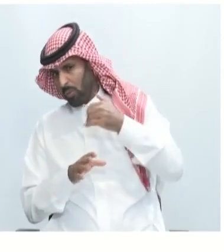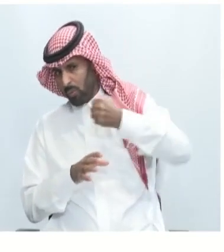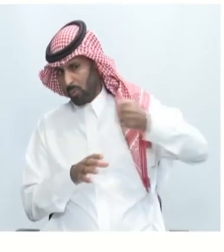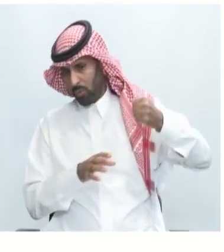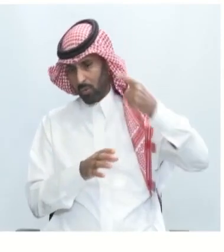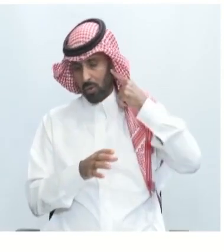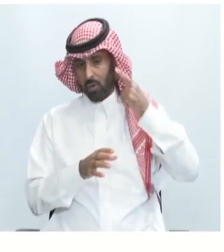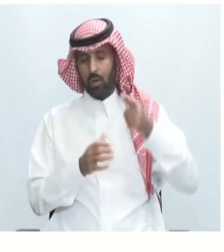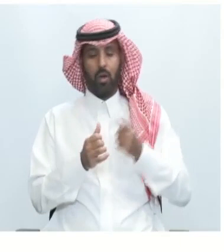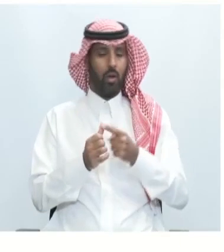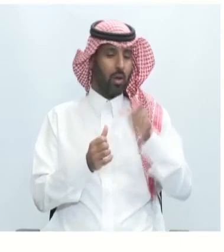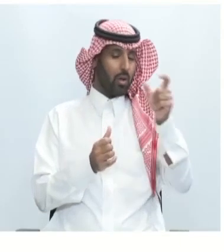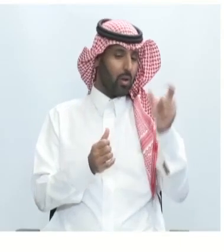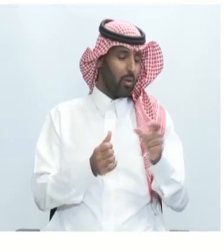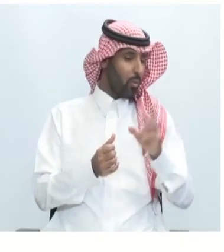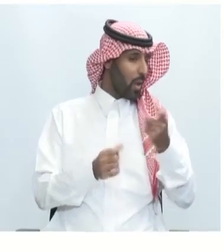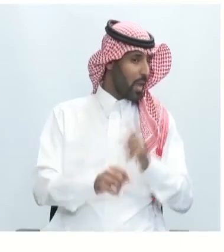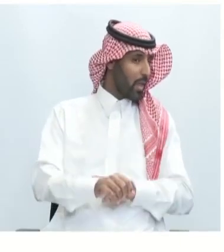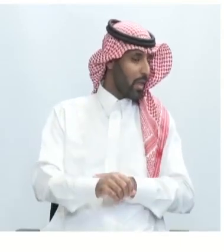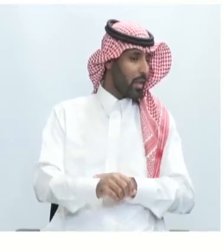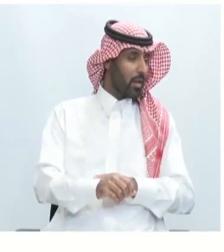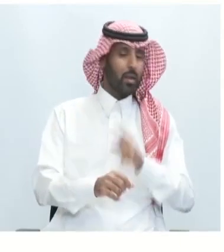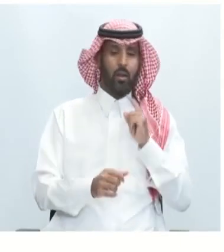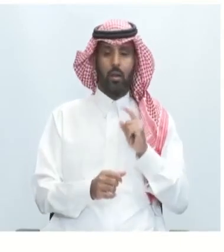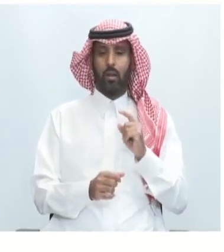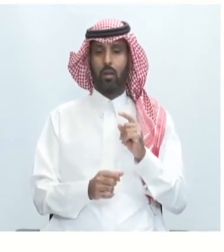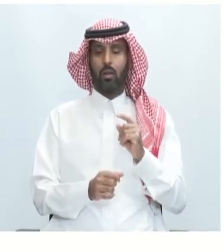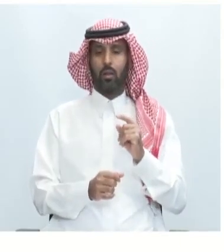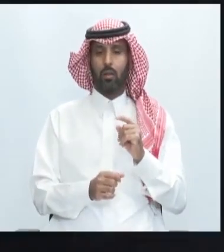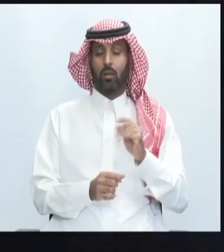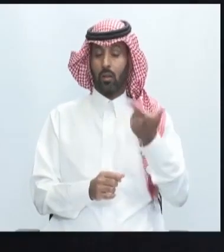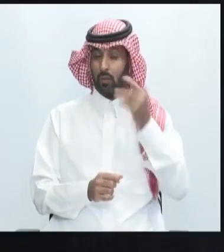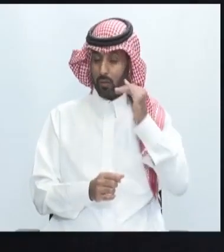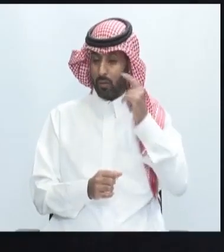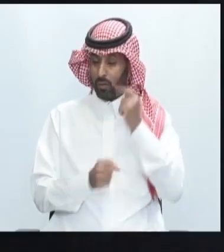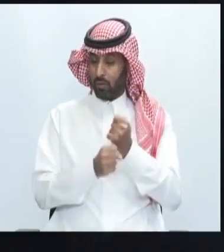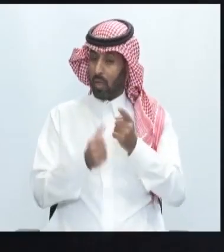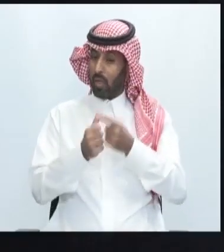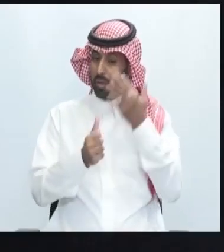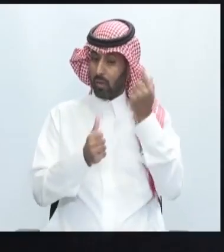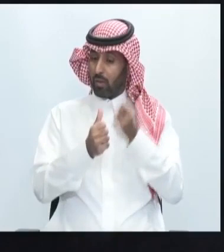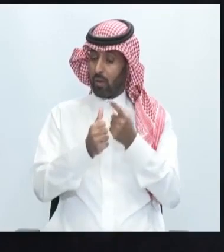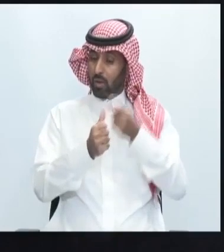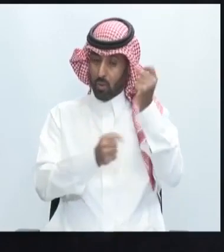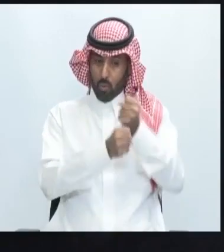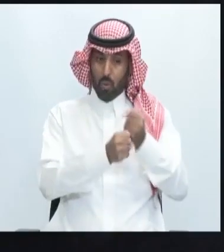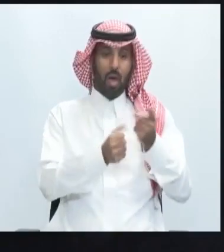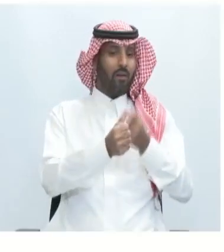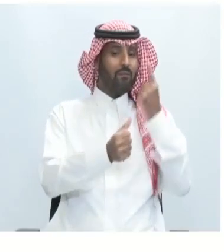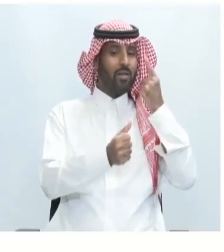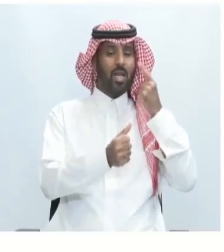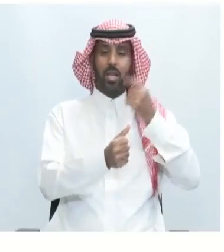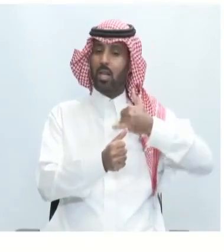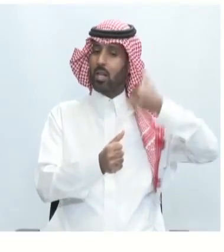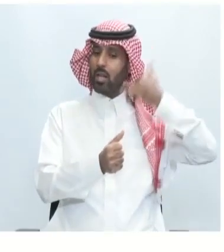events, and we have the word when. So how do we answer this one? This one is actually easy. Yes, that's